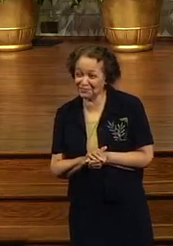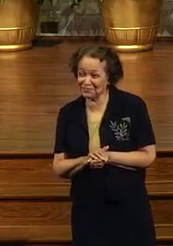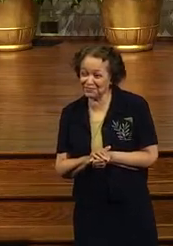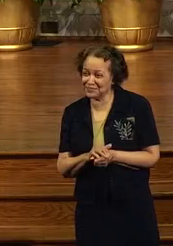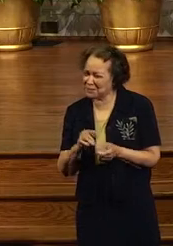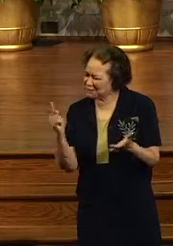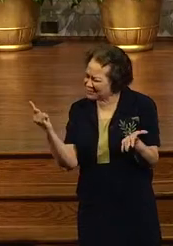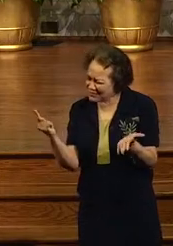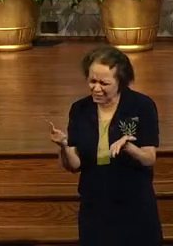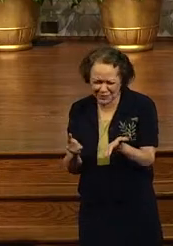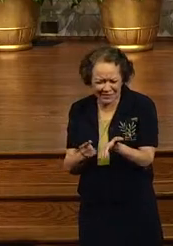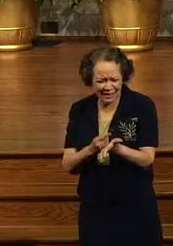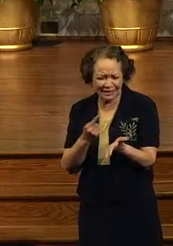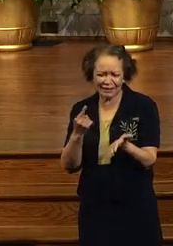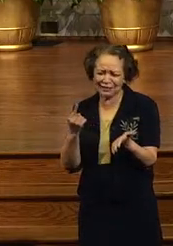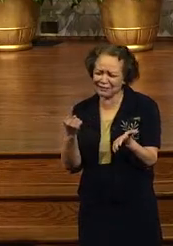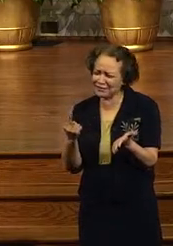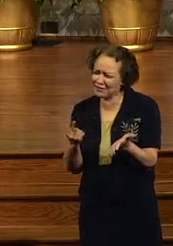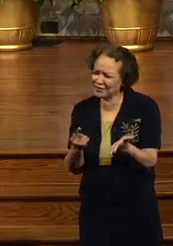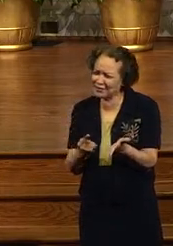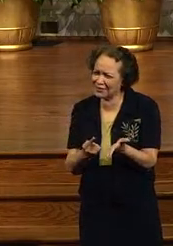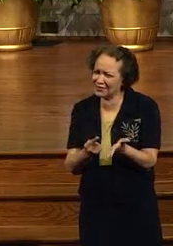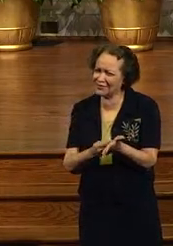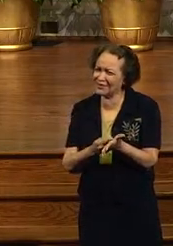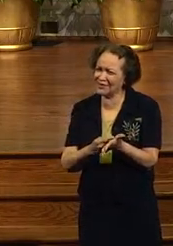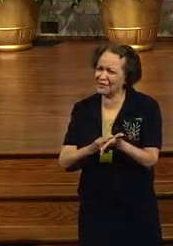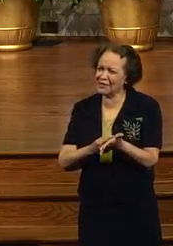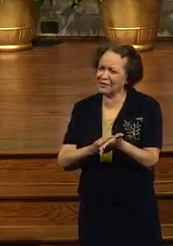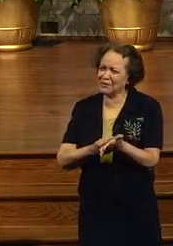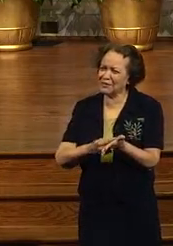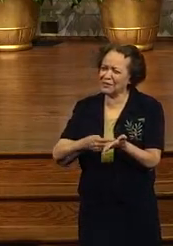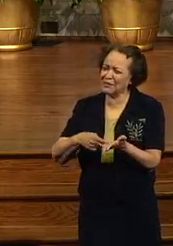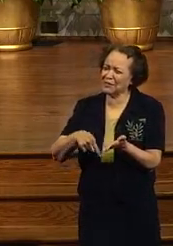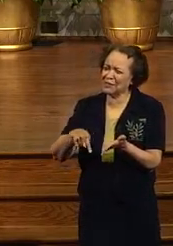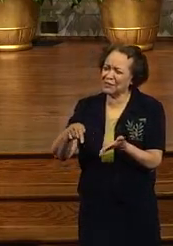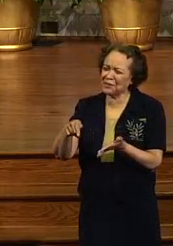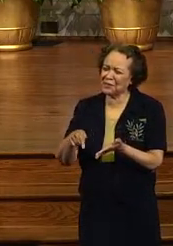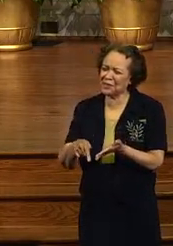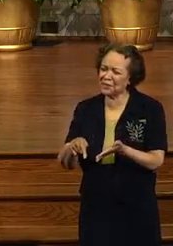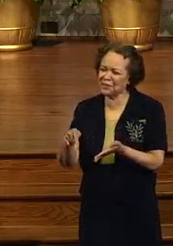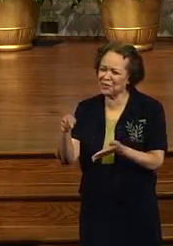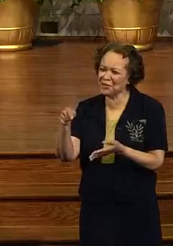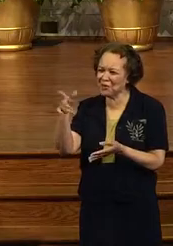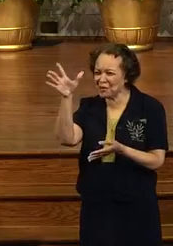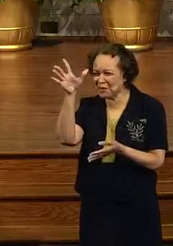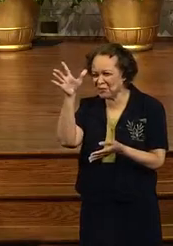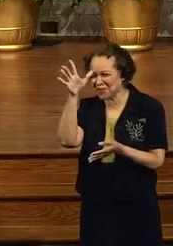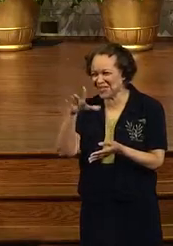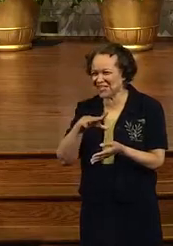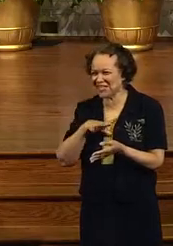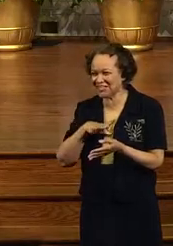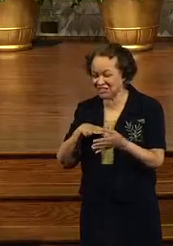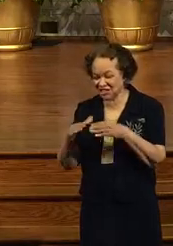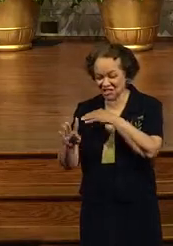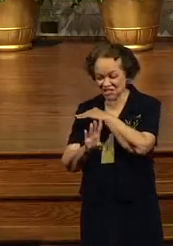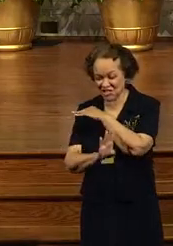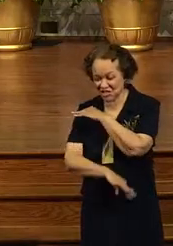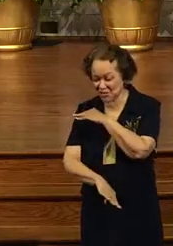But sometimes, men is cheaper to keep them. Because when they